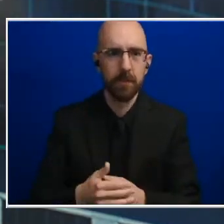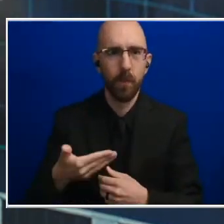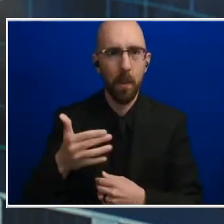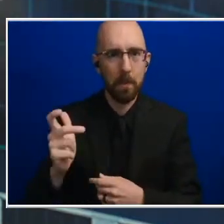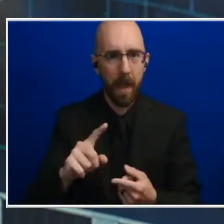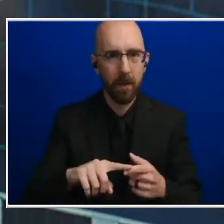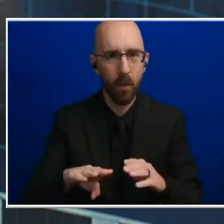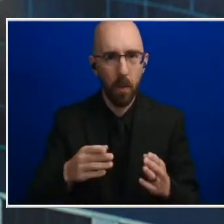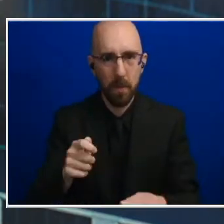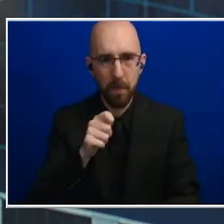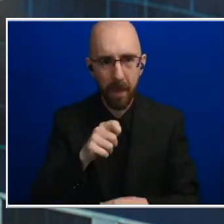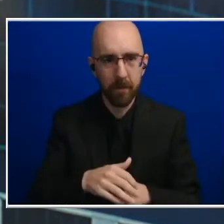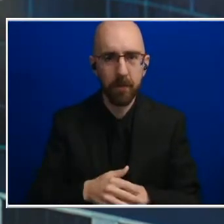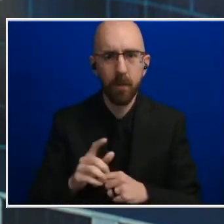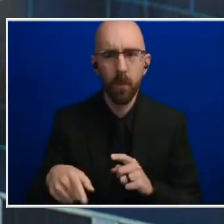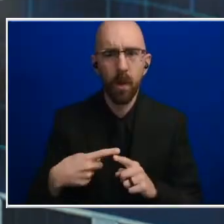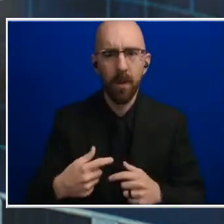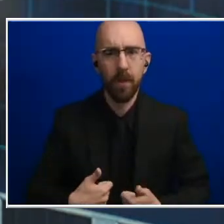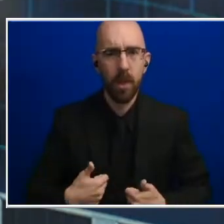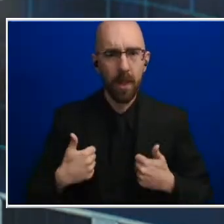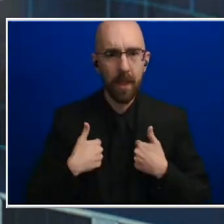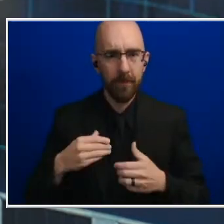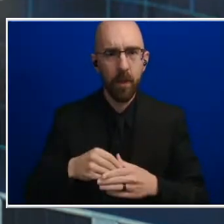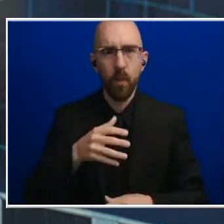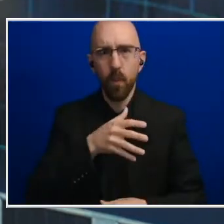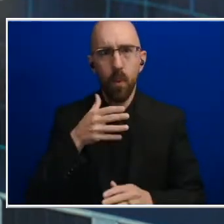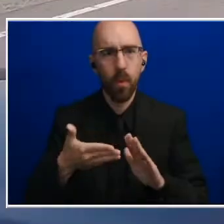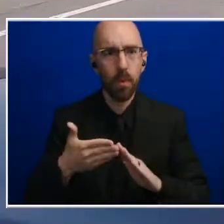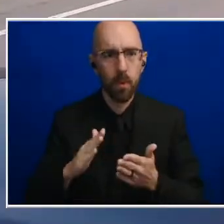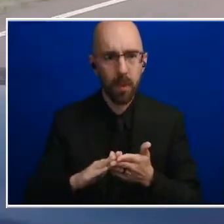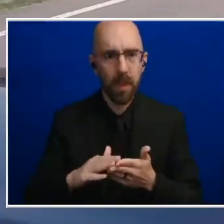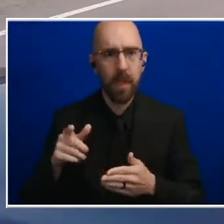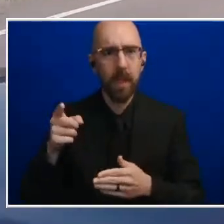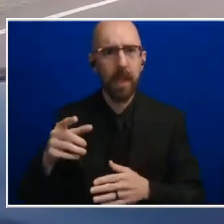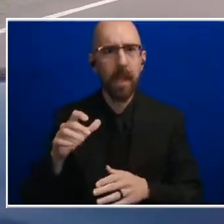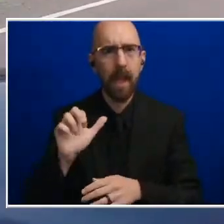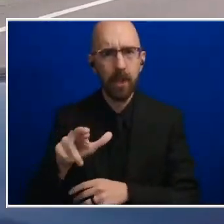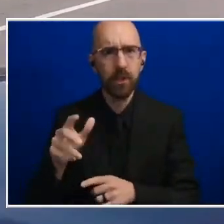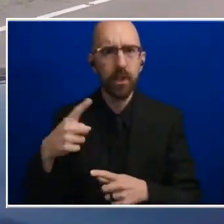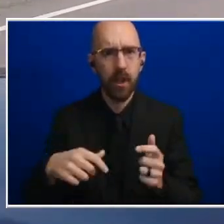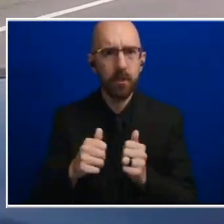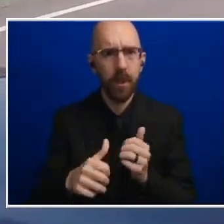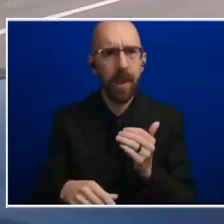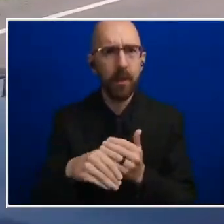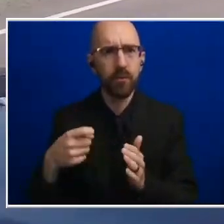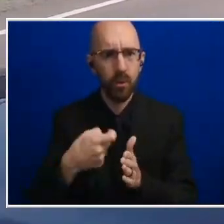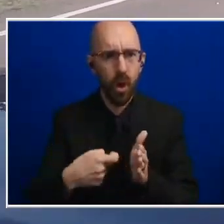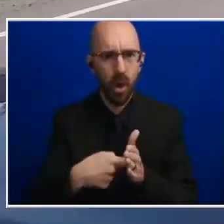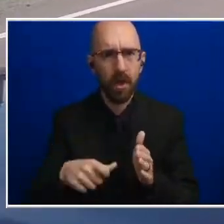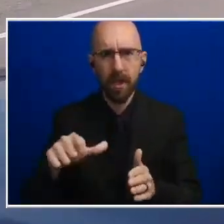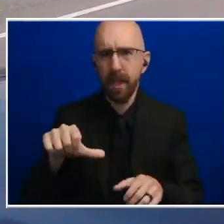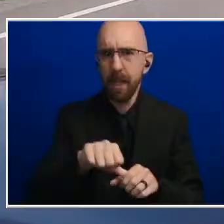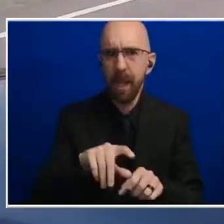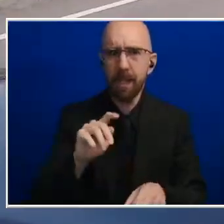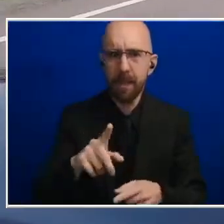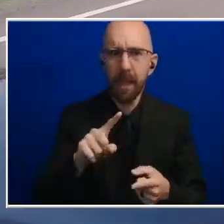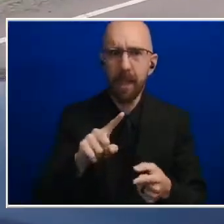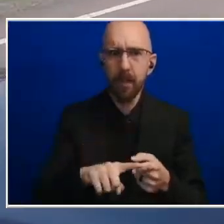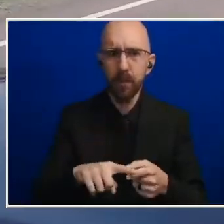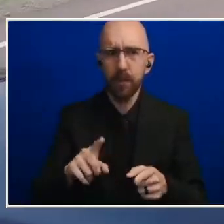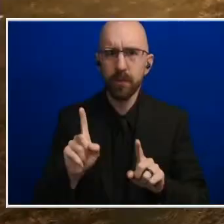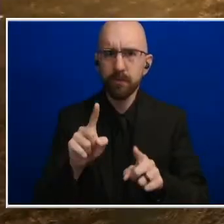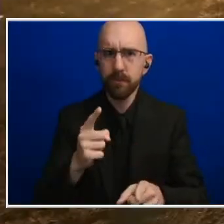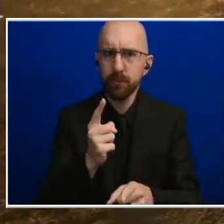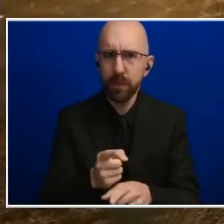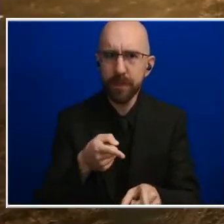live in a rural community, cancer can come with extra costs. You have to fill up the gas tank just to drive to see the right specialist. You might